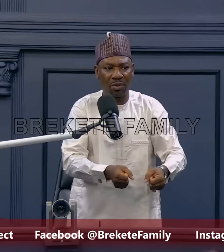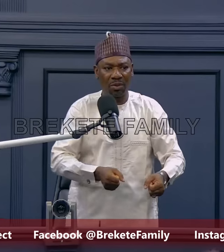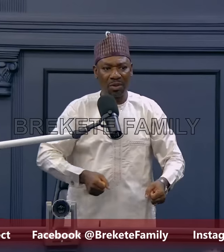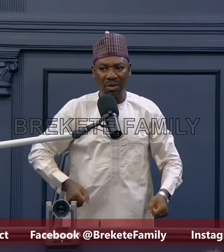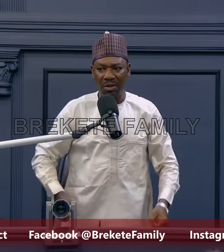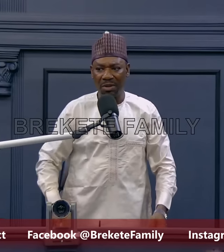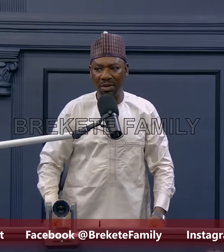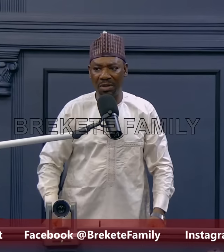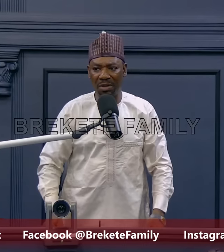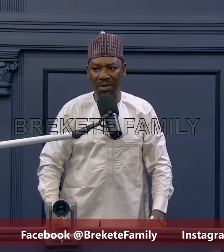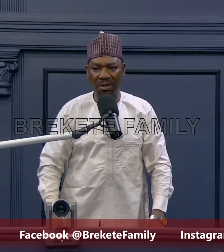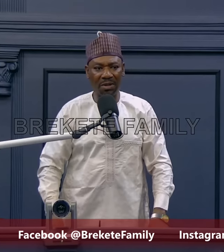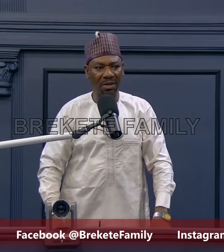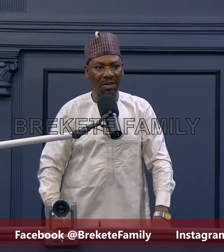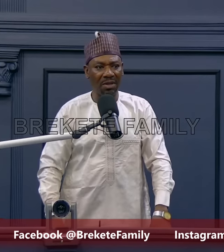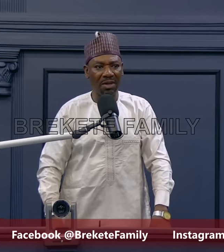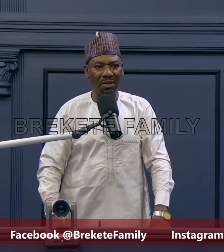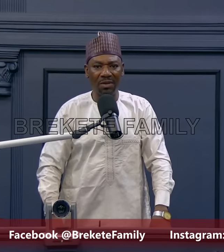of